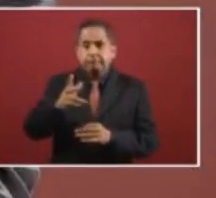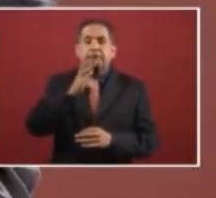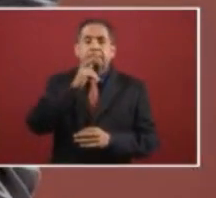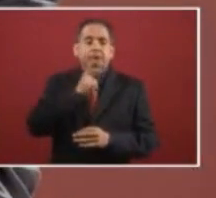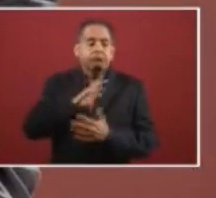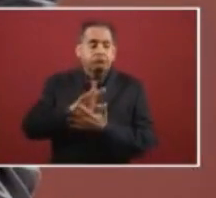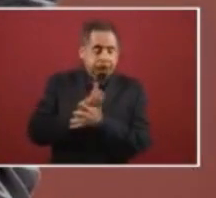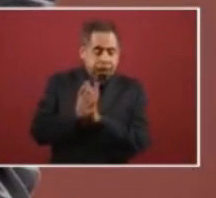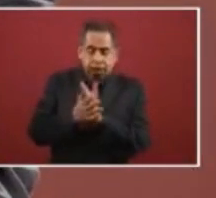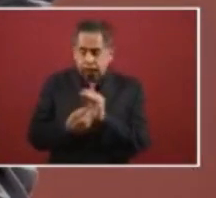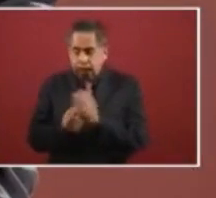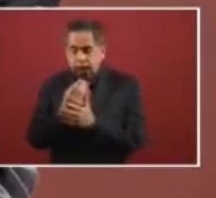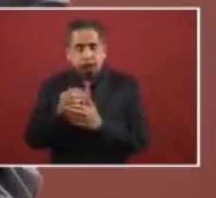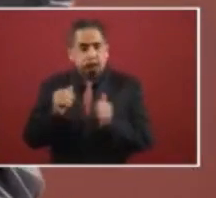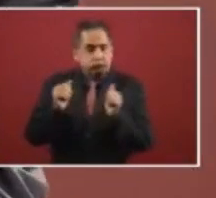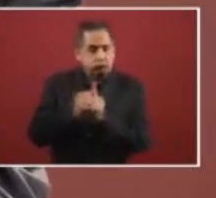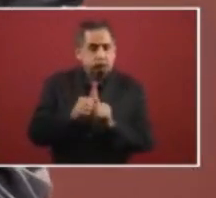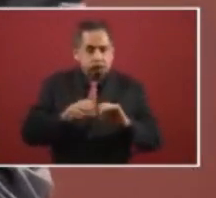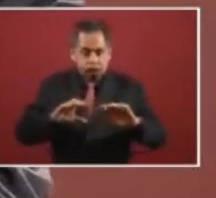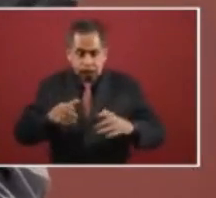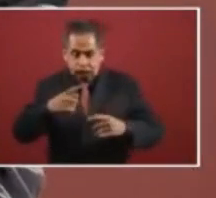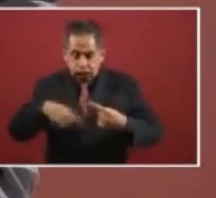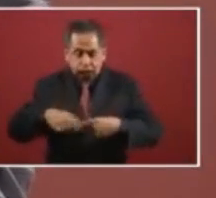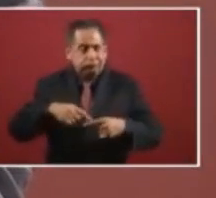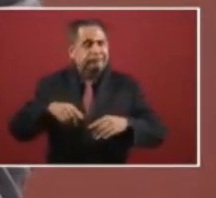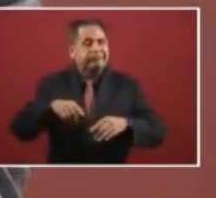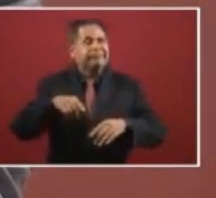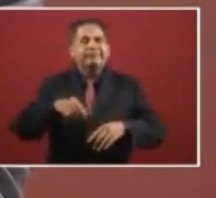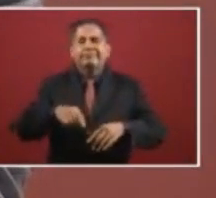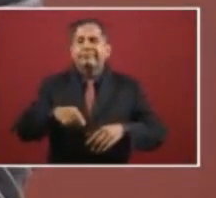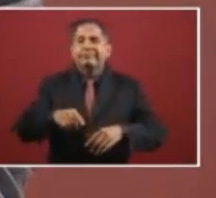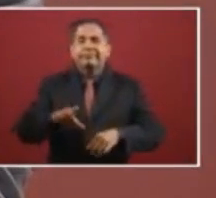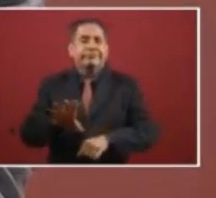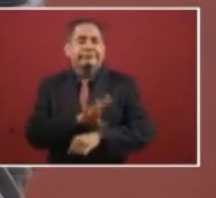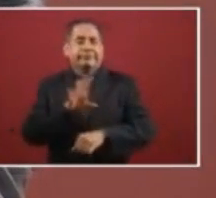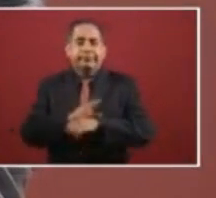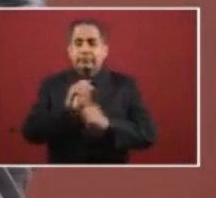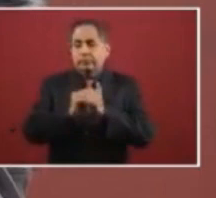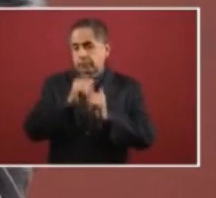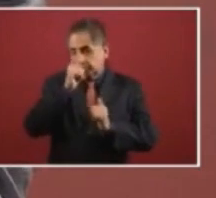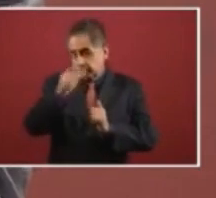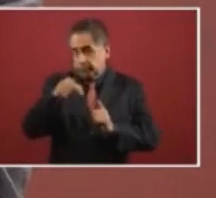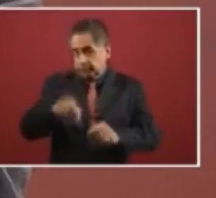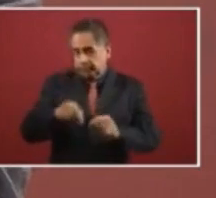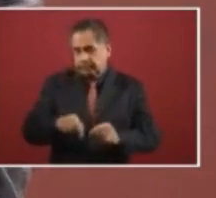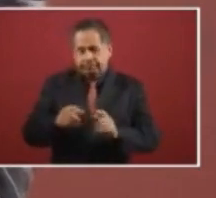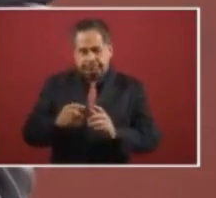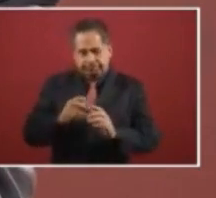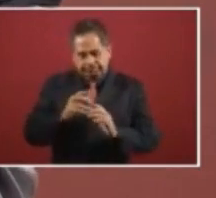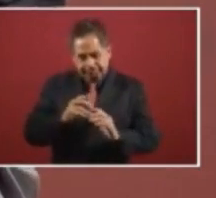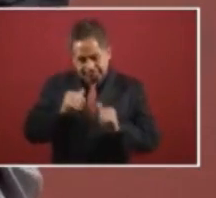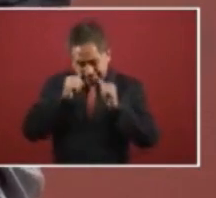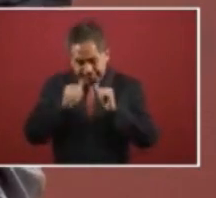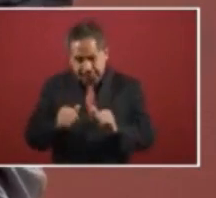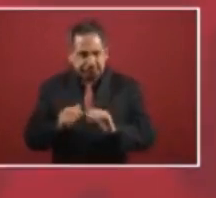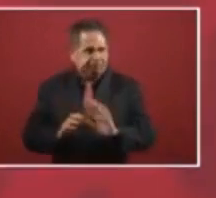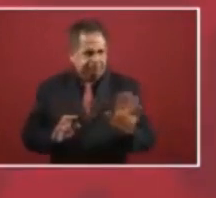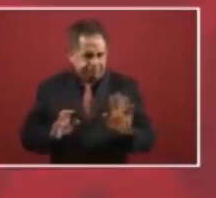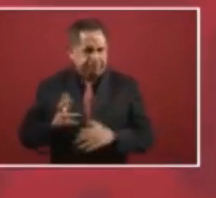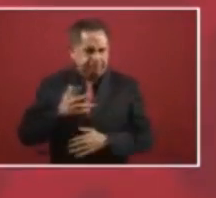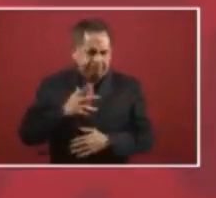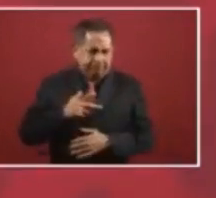to reactivate the petrochemical with electric